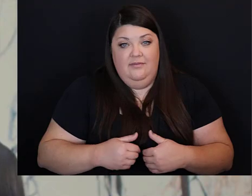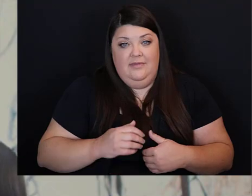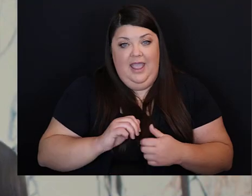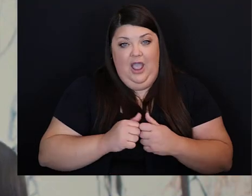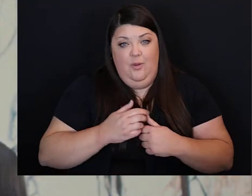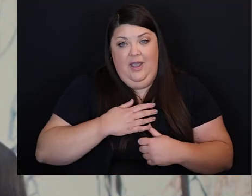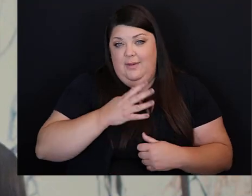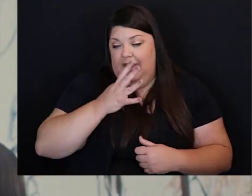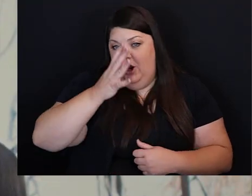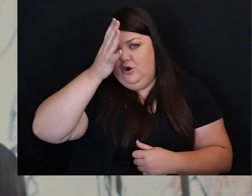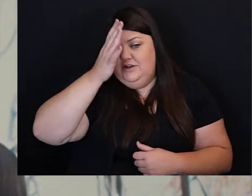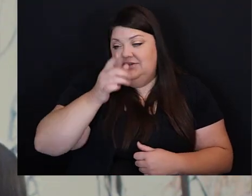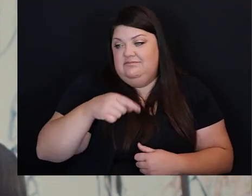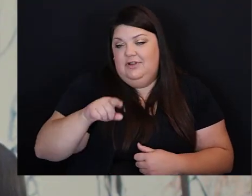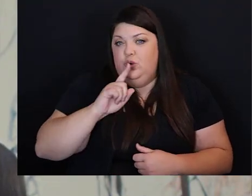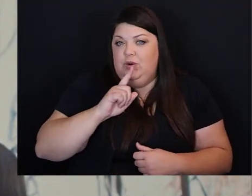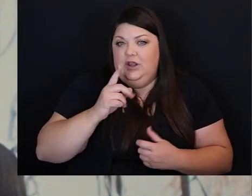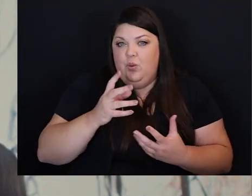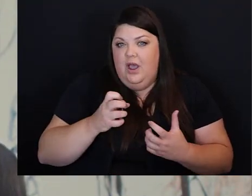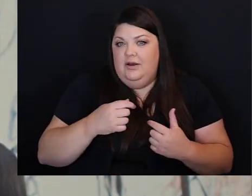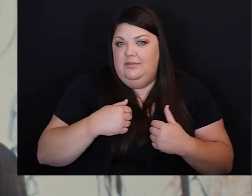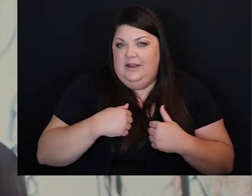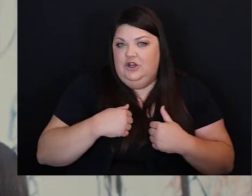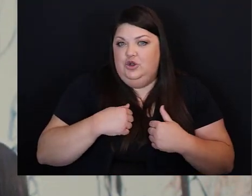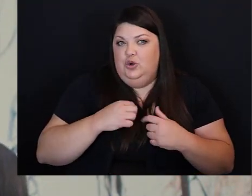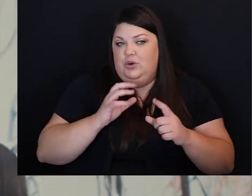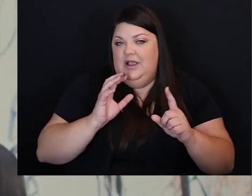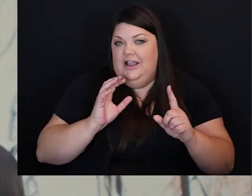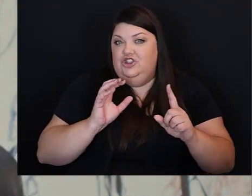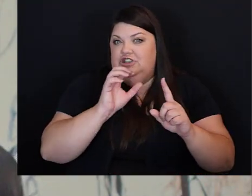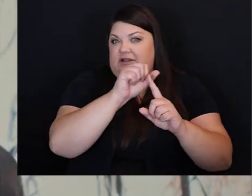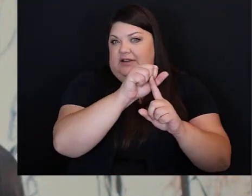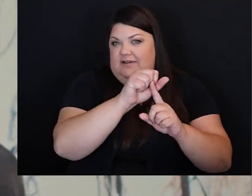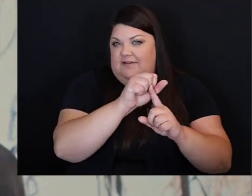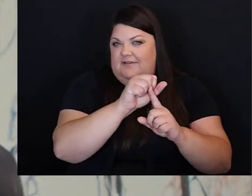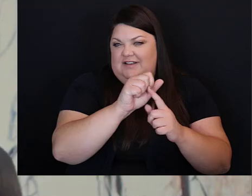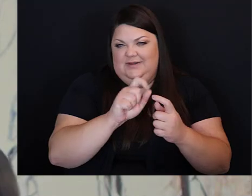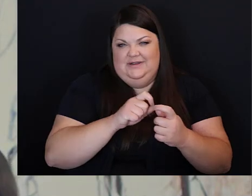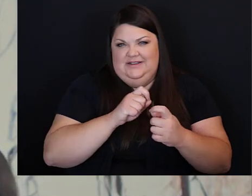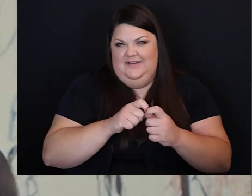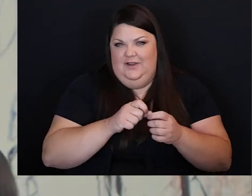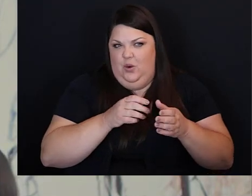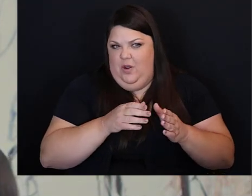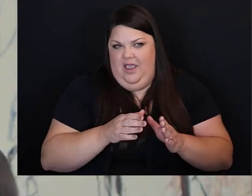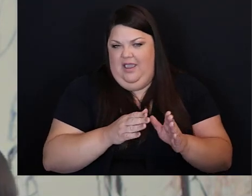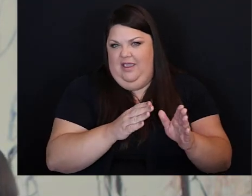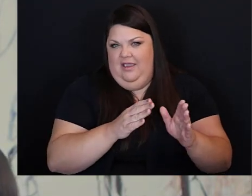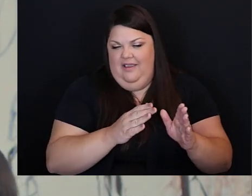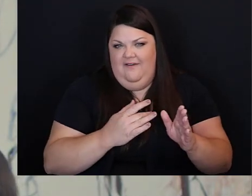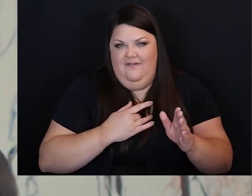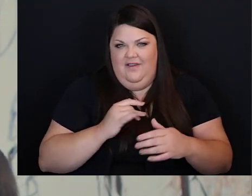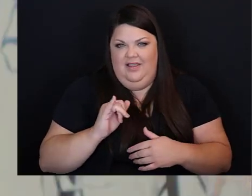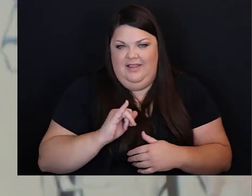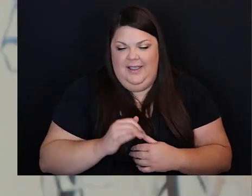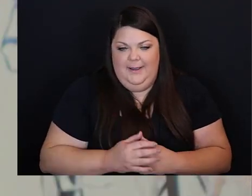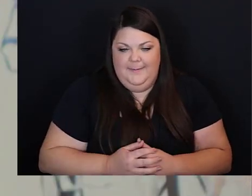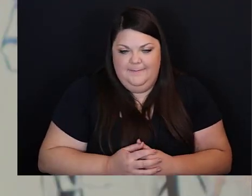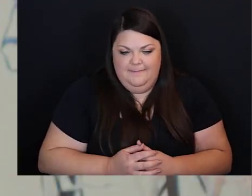how my parents really wanted me to achieve in a certain way, and it really felt